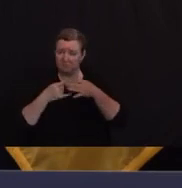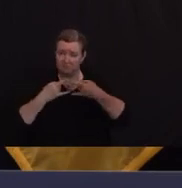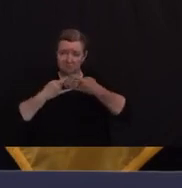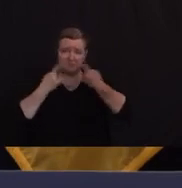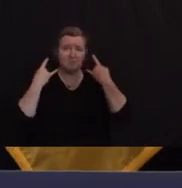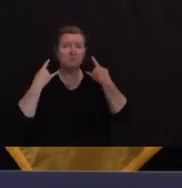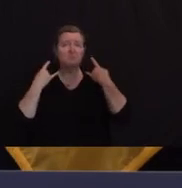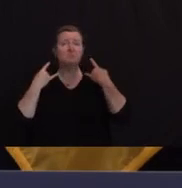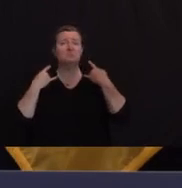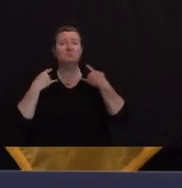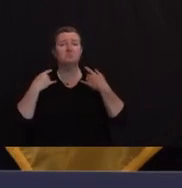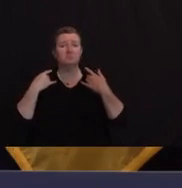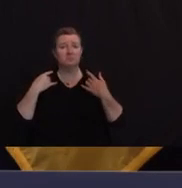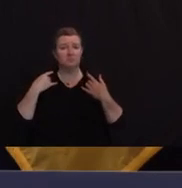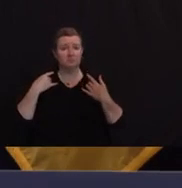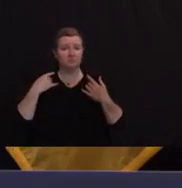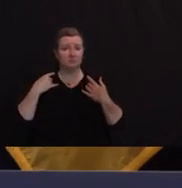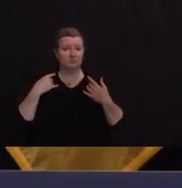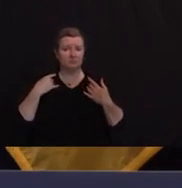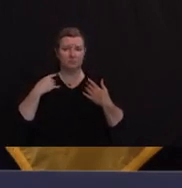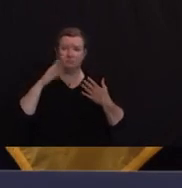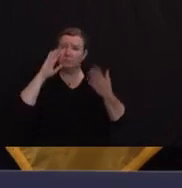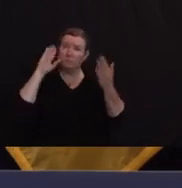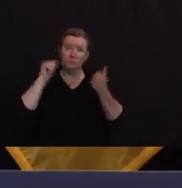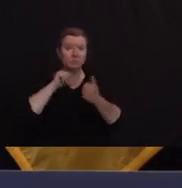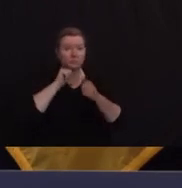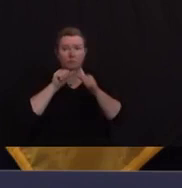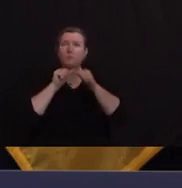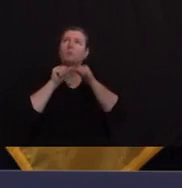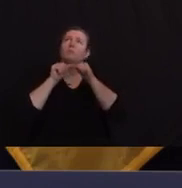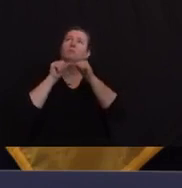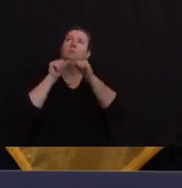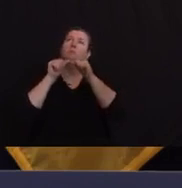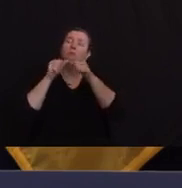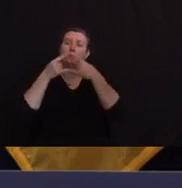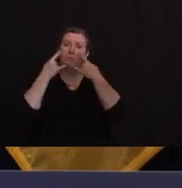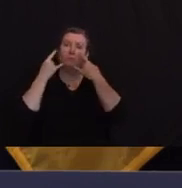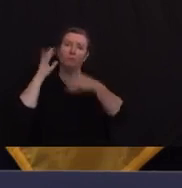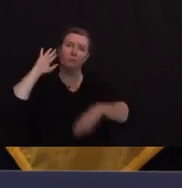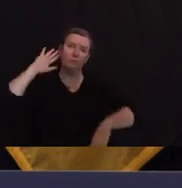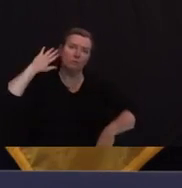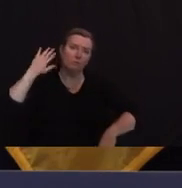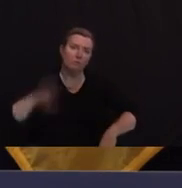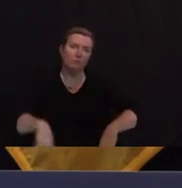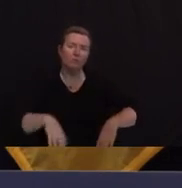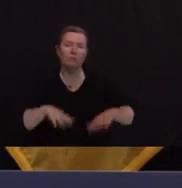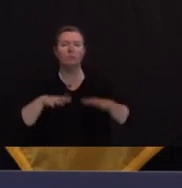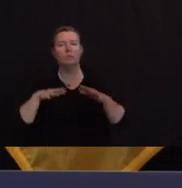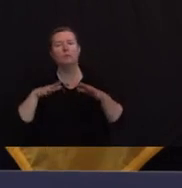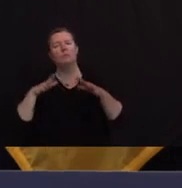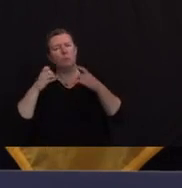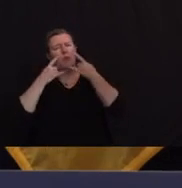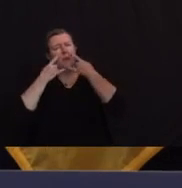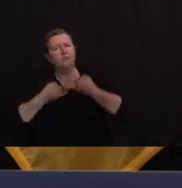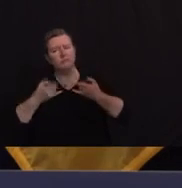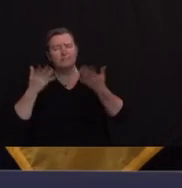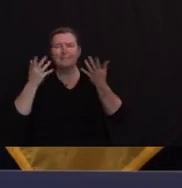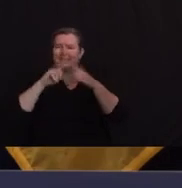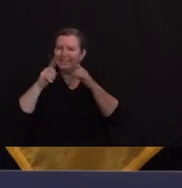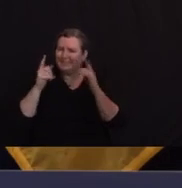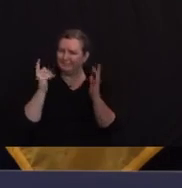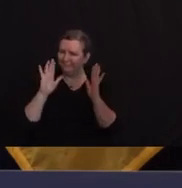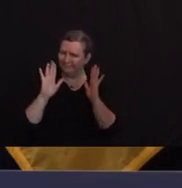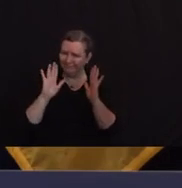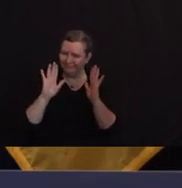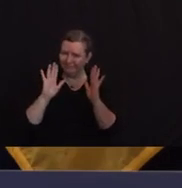by the way, that that's where we're going to start the school year, but please, God, we get through this surge of the variant. Everybody masked, and